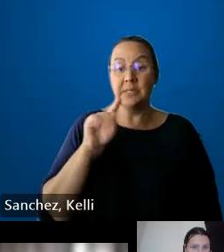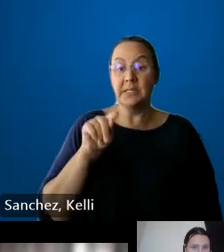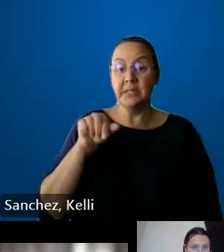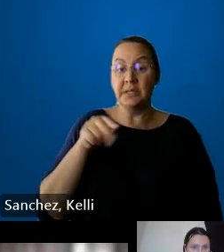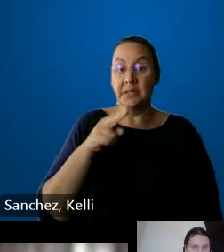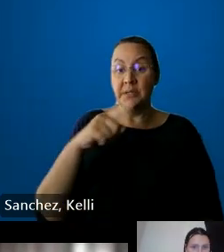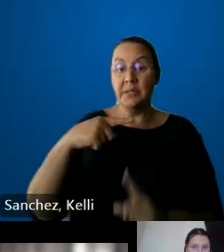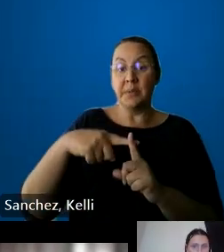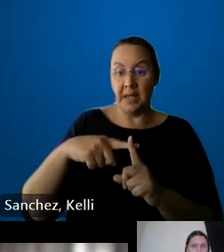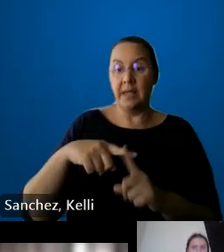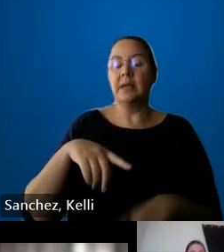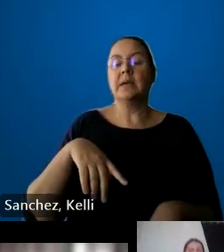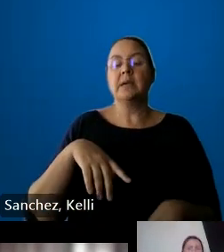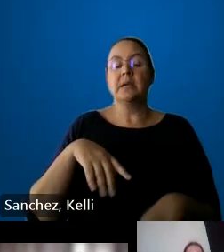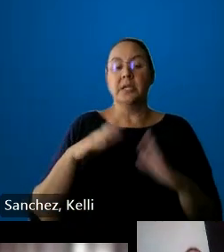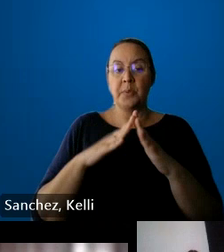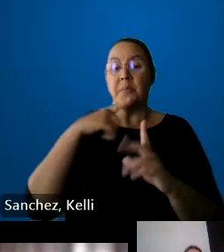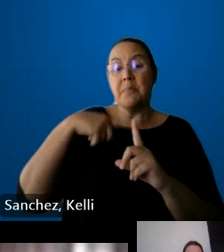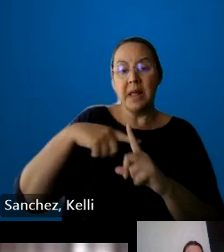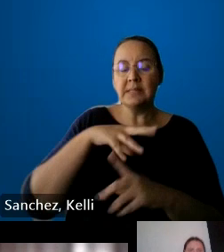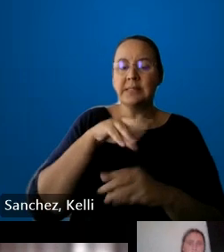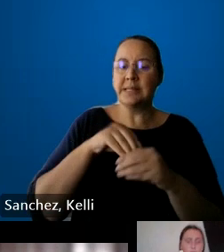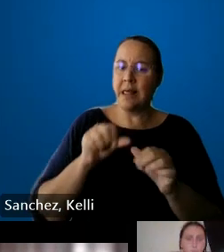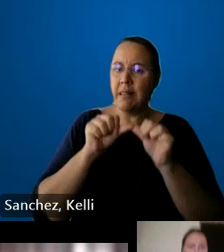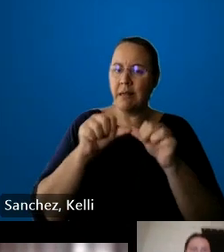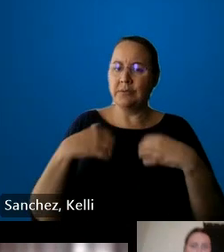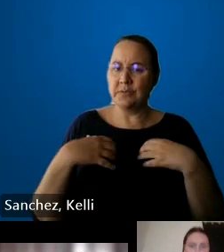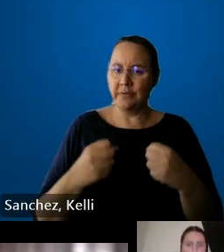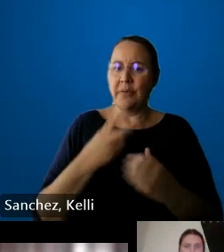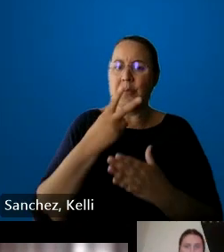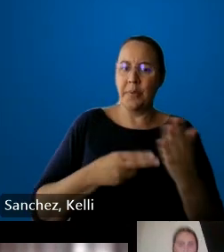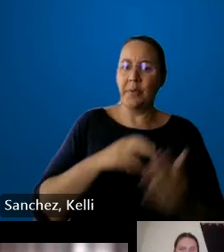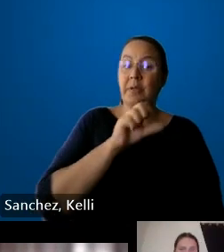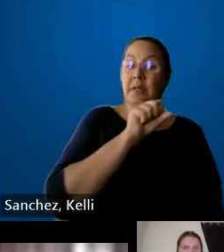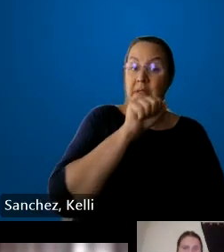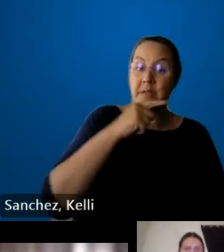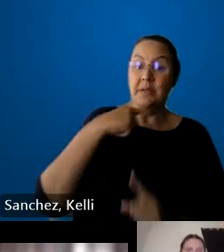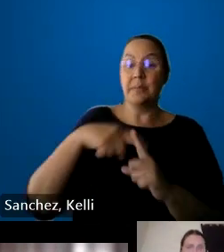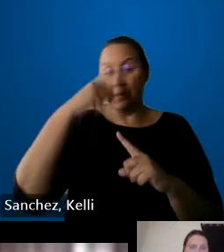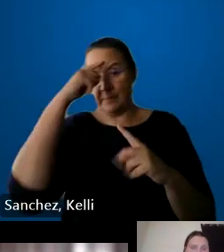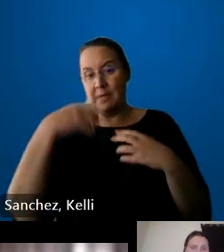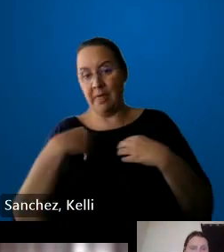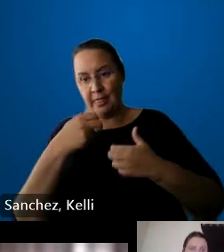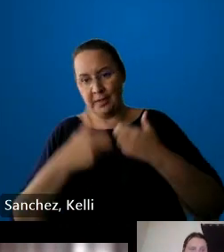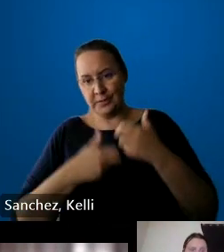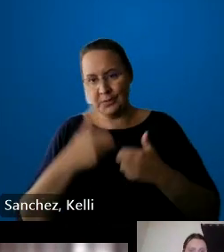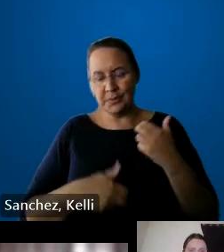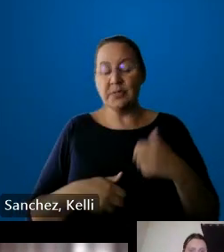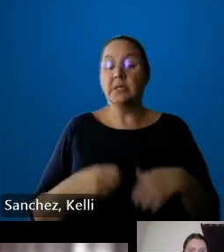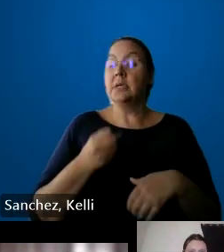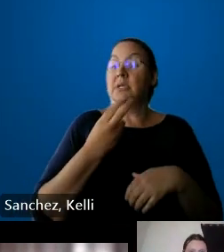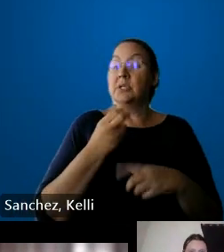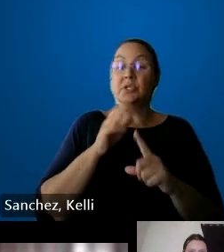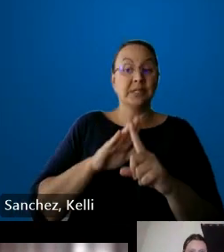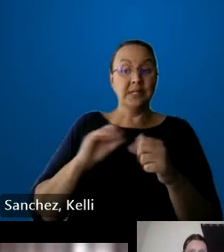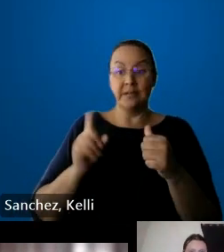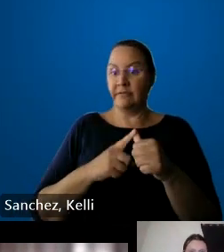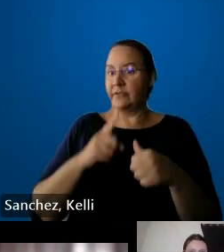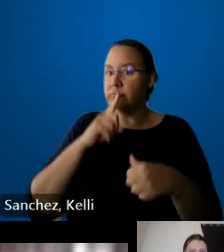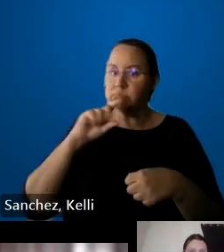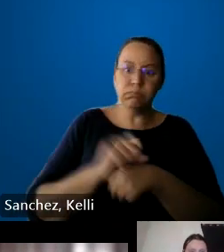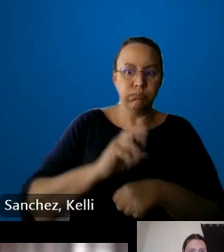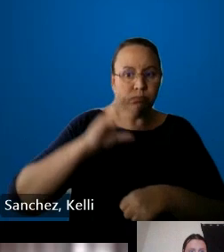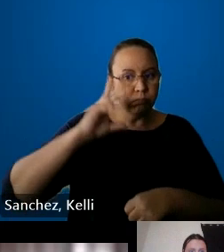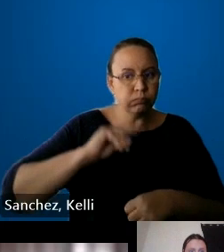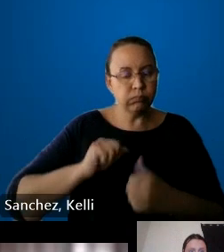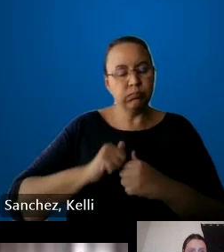LGBTQIA+ community and a person who is in long-term recovery from both substance use and mental health issues, Shanda has had firsthand experience